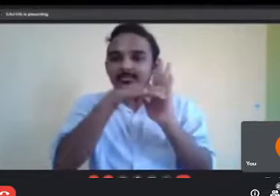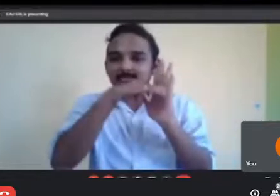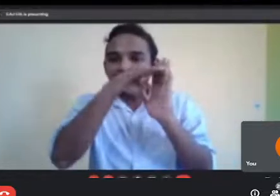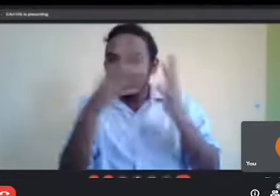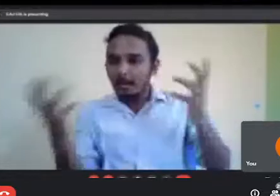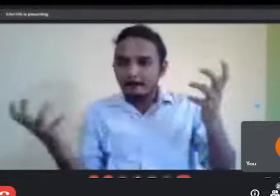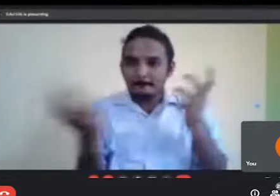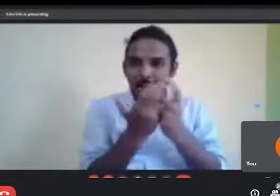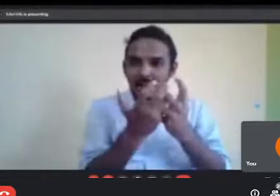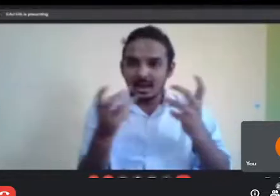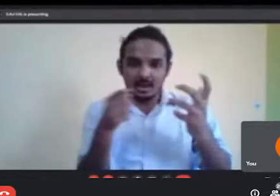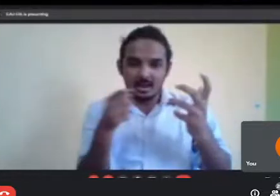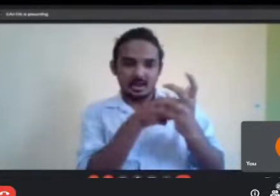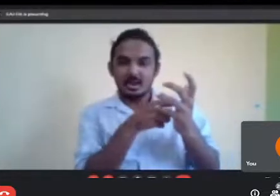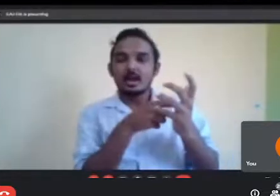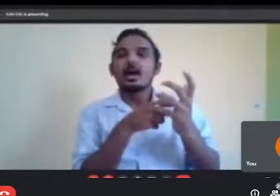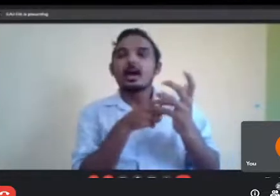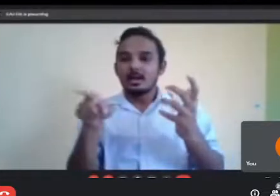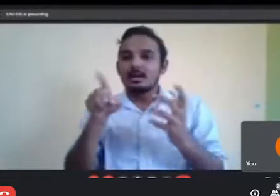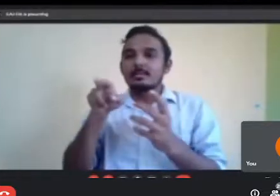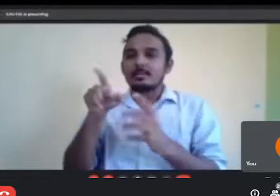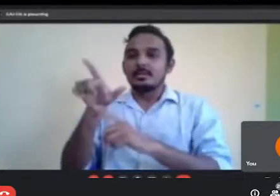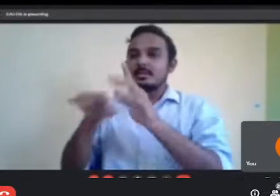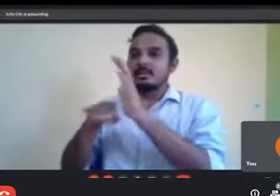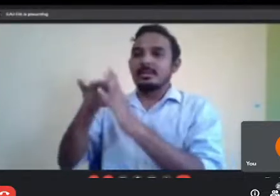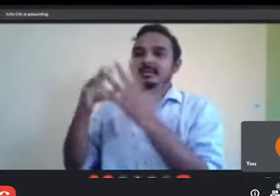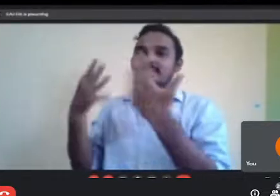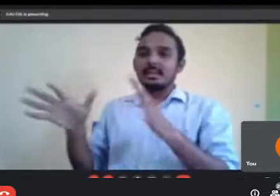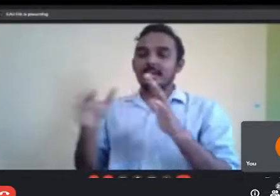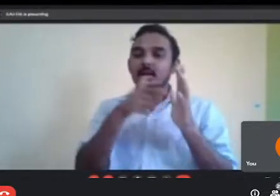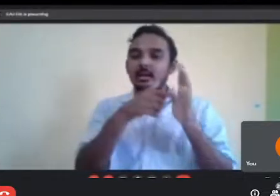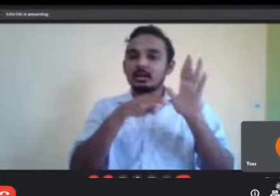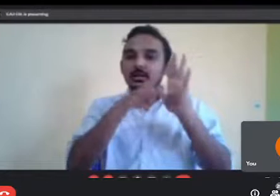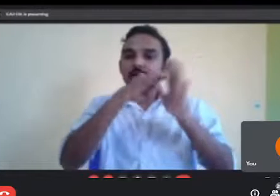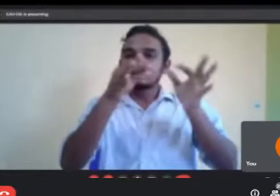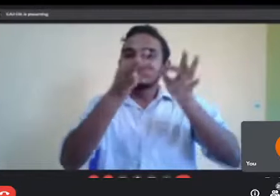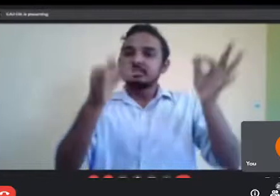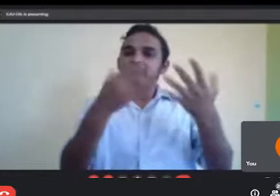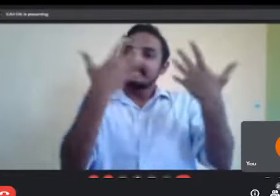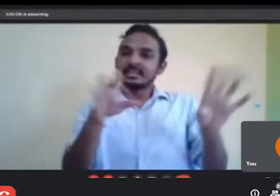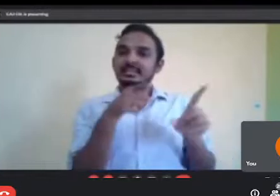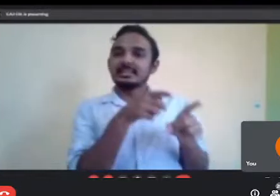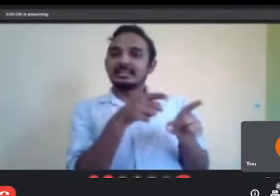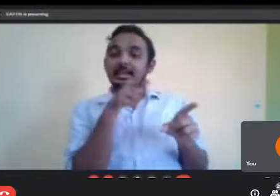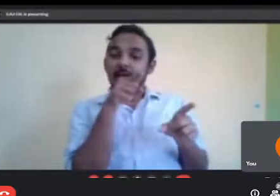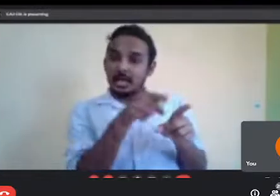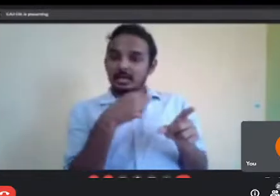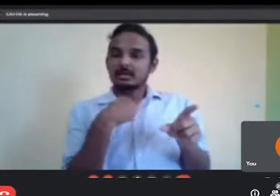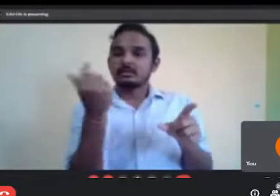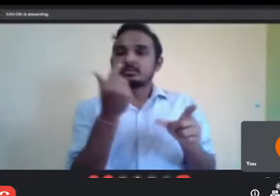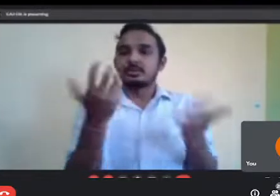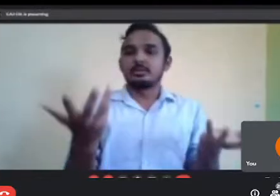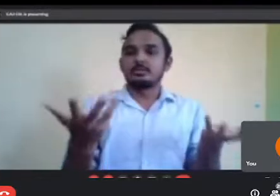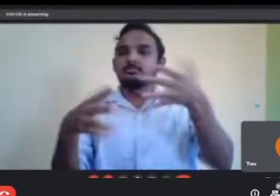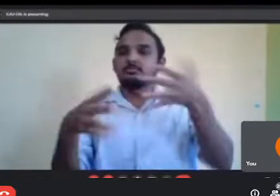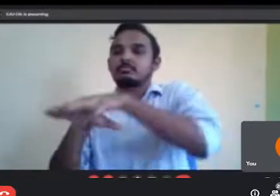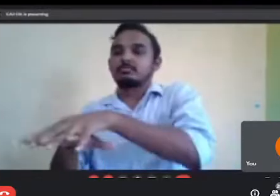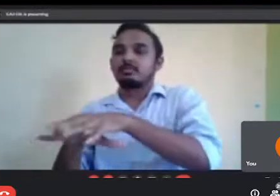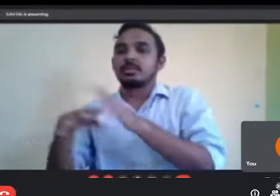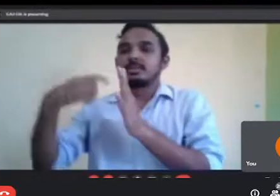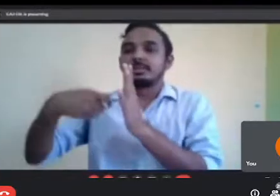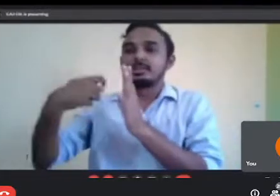of sequencing and understanding how deaf children learn language. And there is a system, there is a kind of a